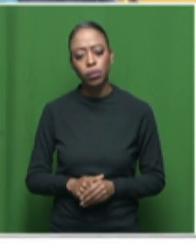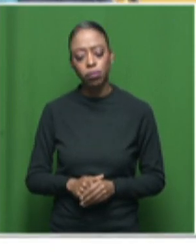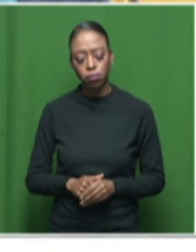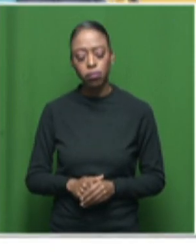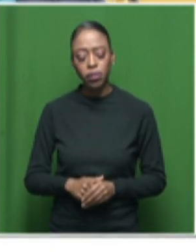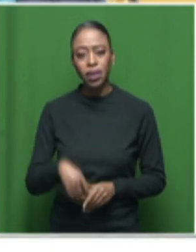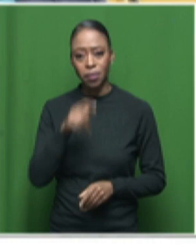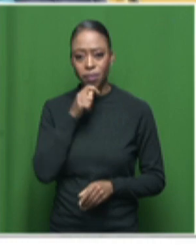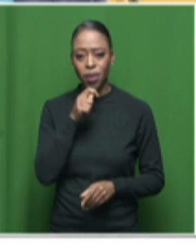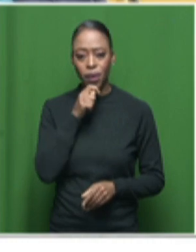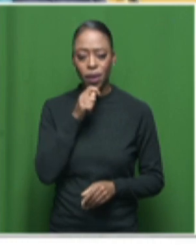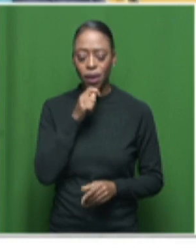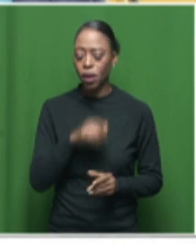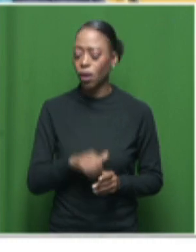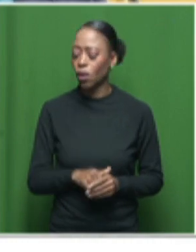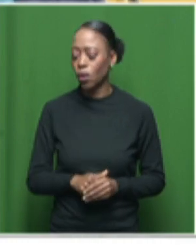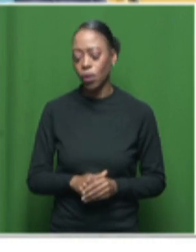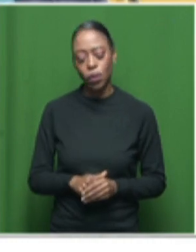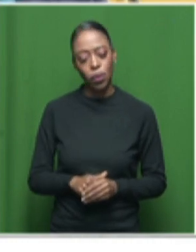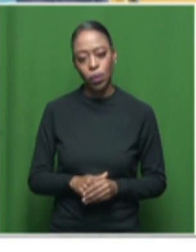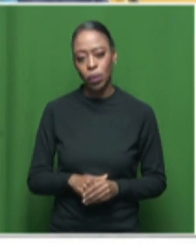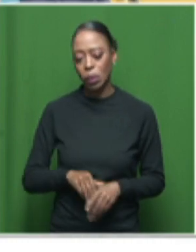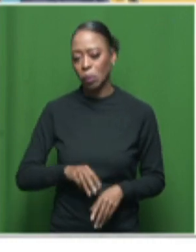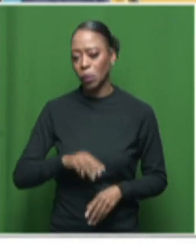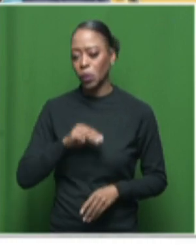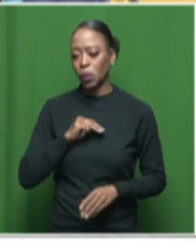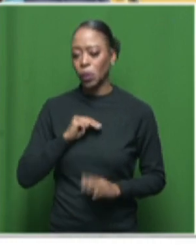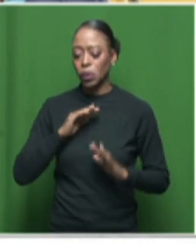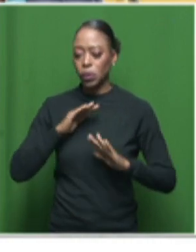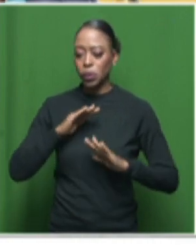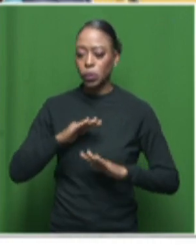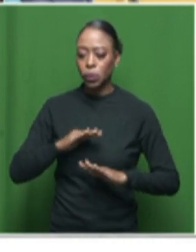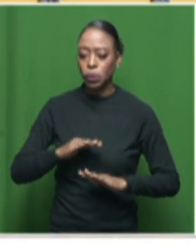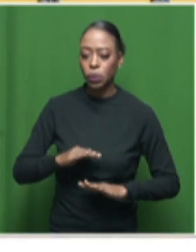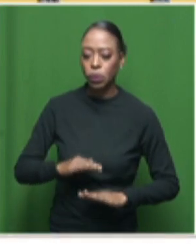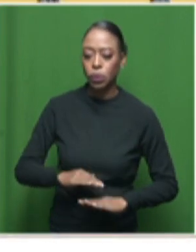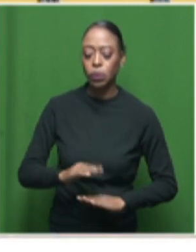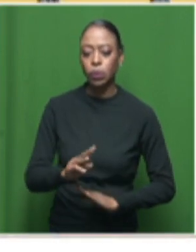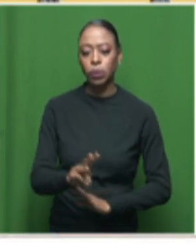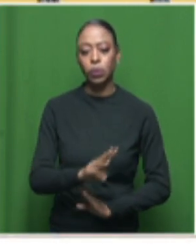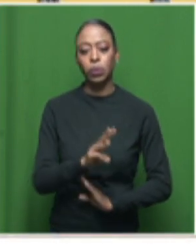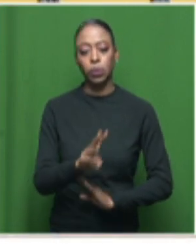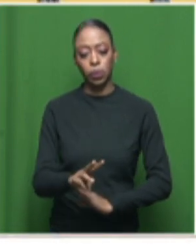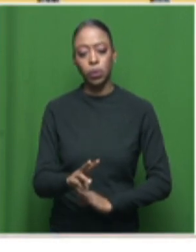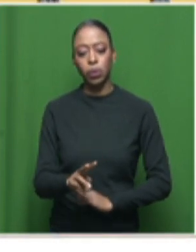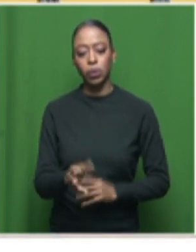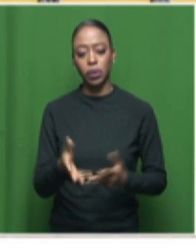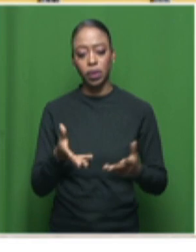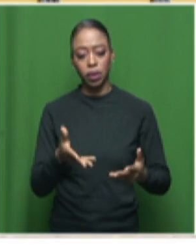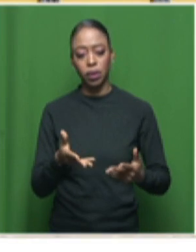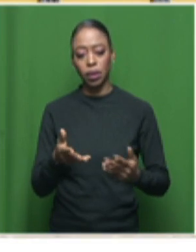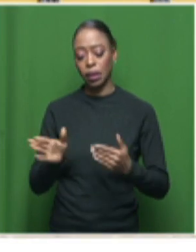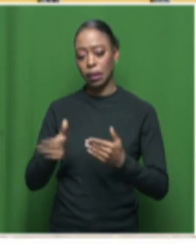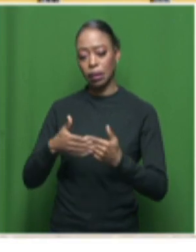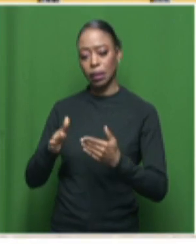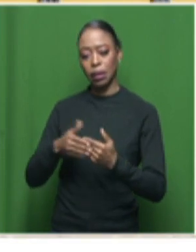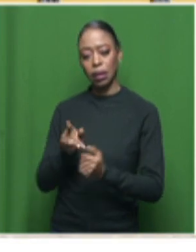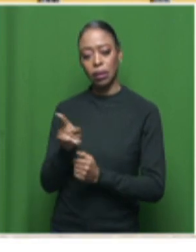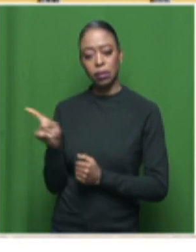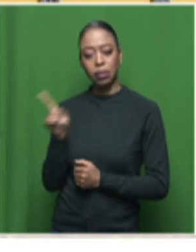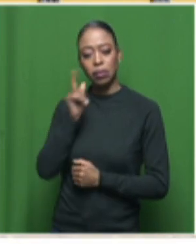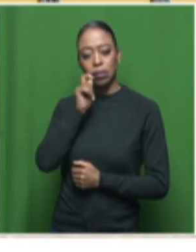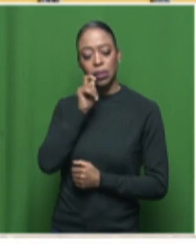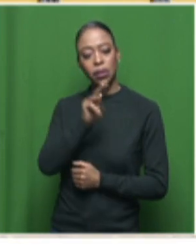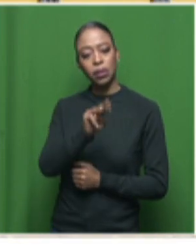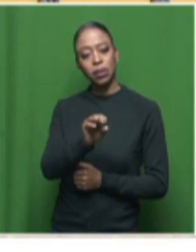Good morning, Simpiwe. The mood is somber here at Xikundu village. We're coming to you live in front of the gate of Mr.